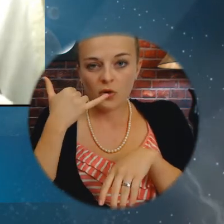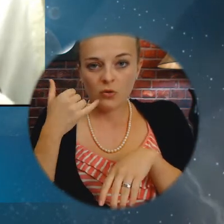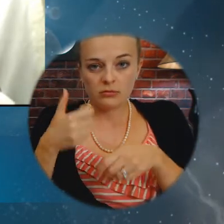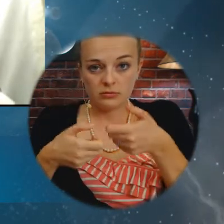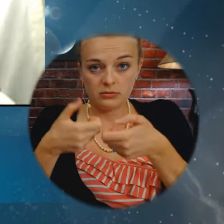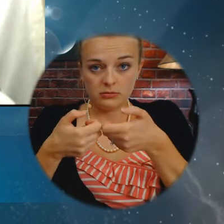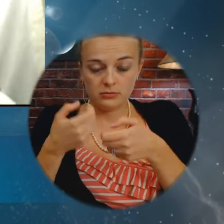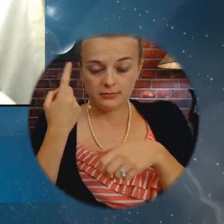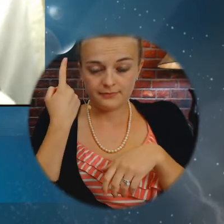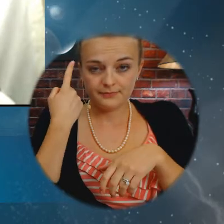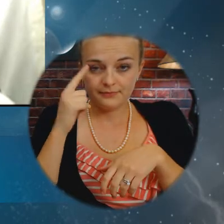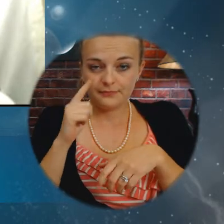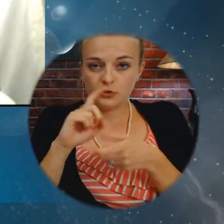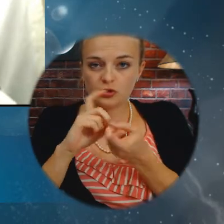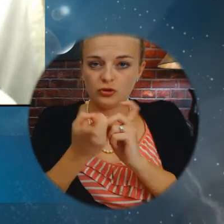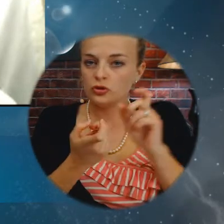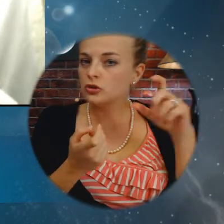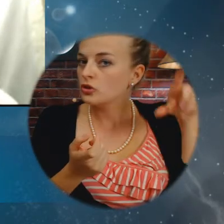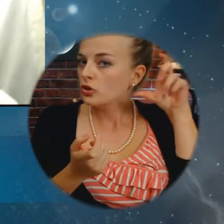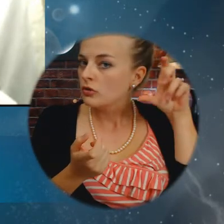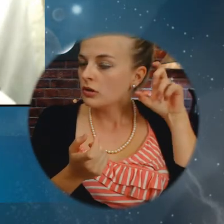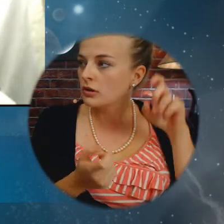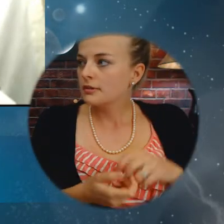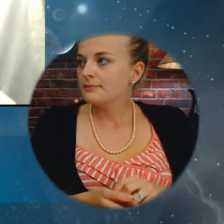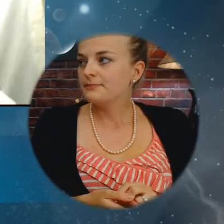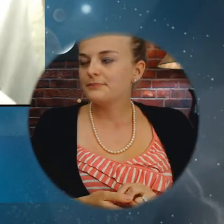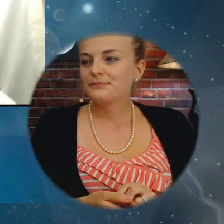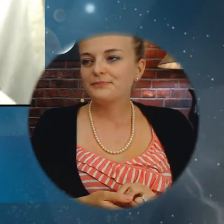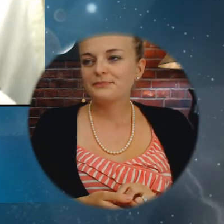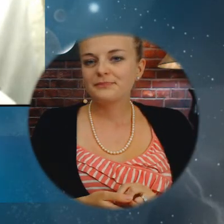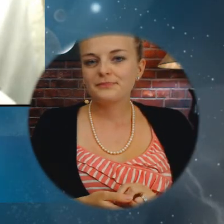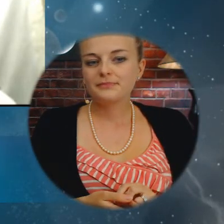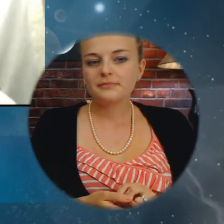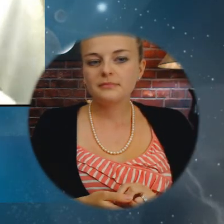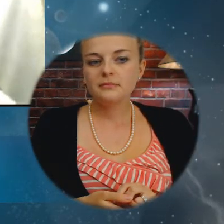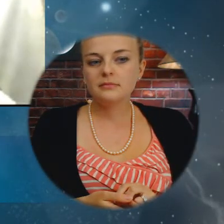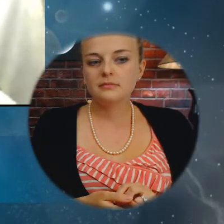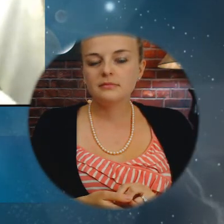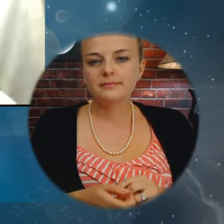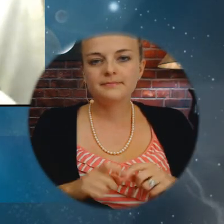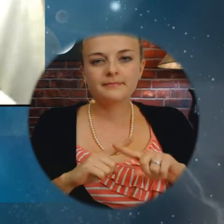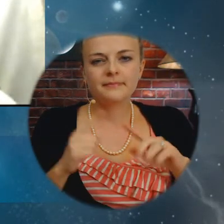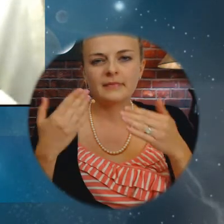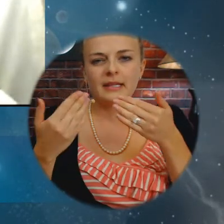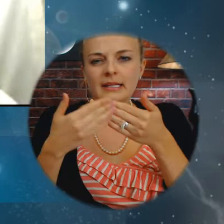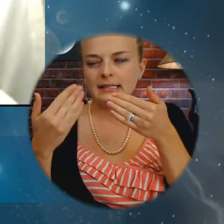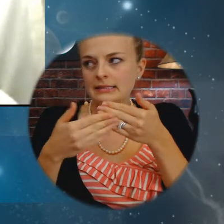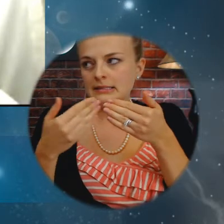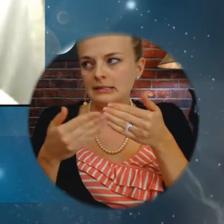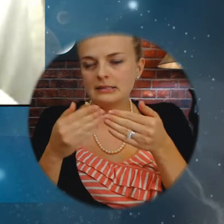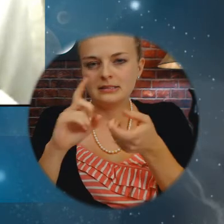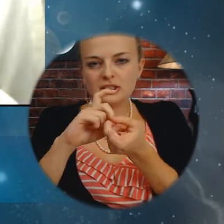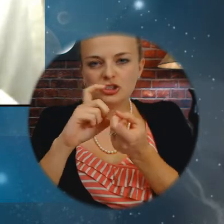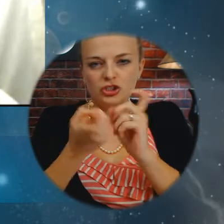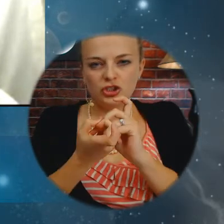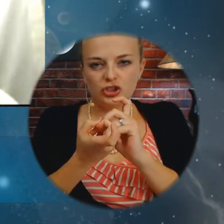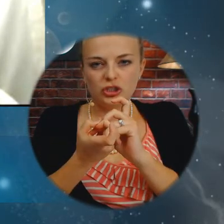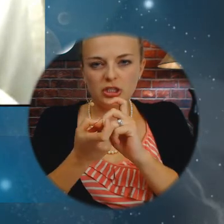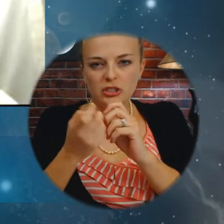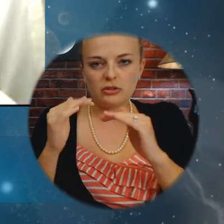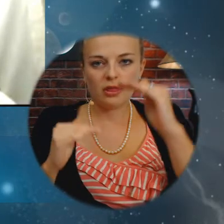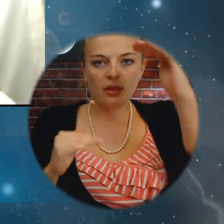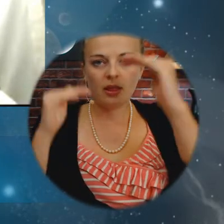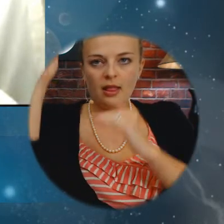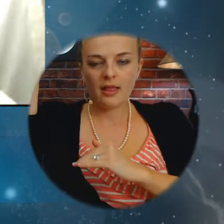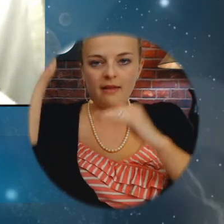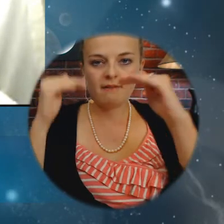noise or it's going to be music. But yeah, you just adjust the treble and bass. can adjust the volume a little bit too as well. And then you can save that